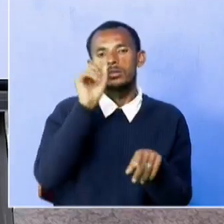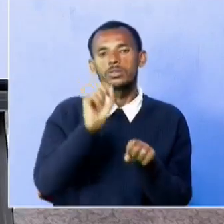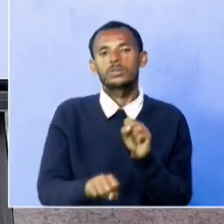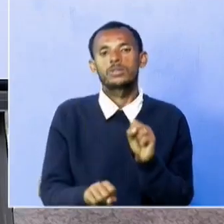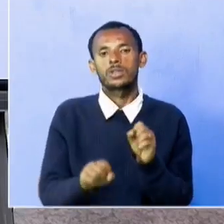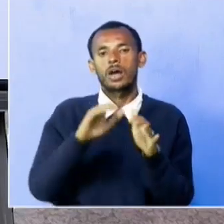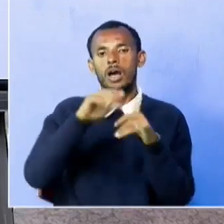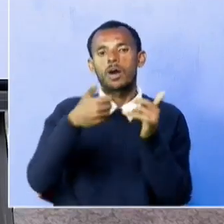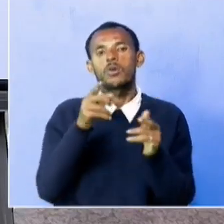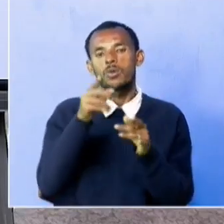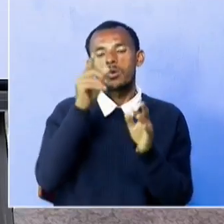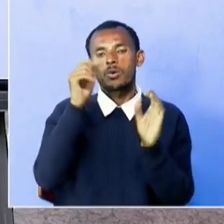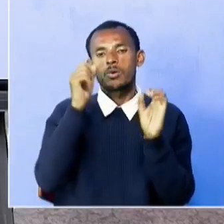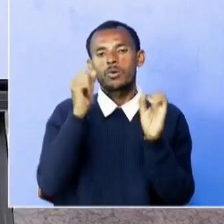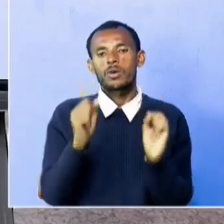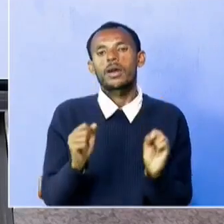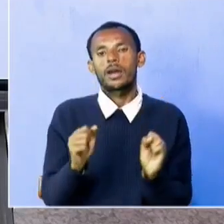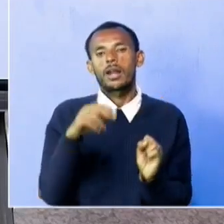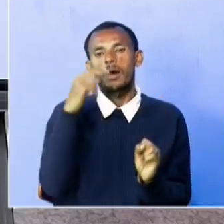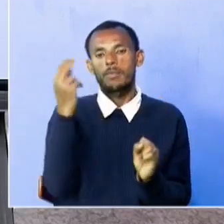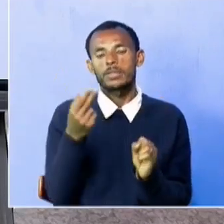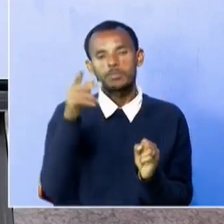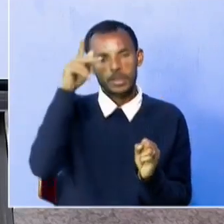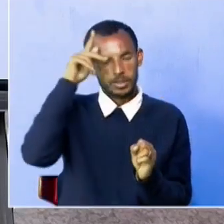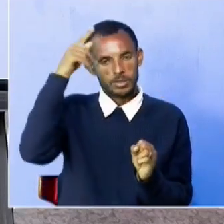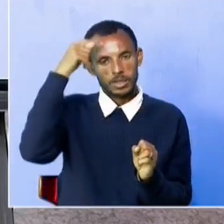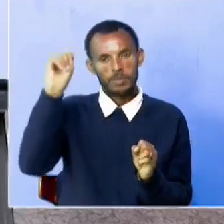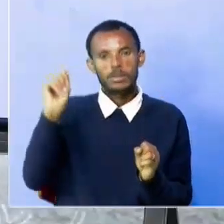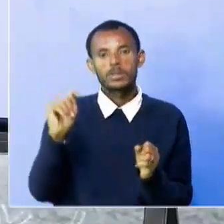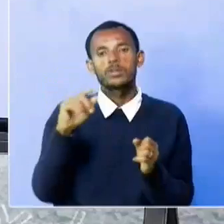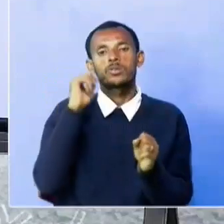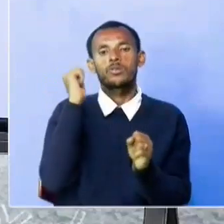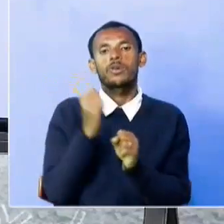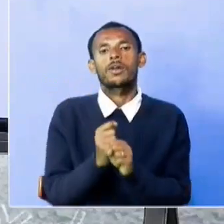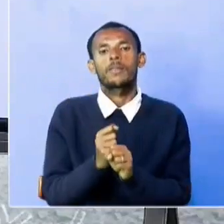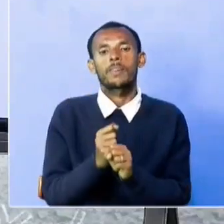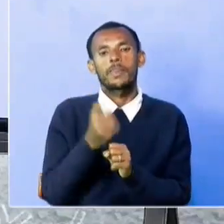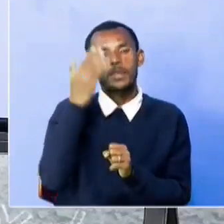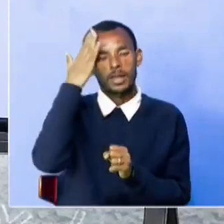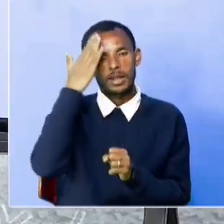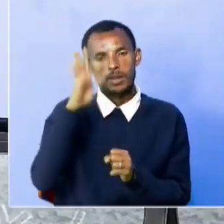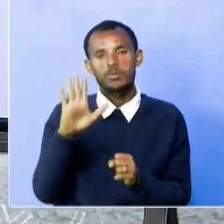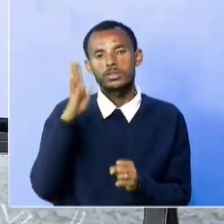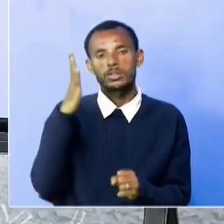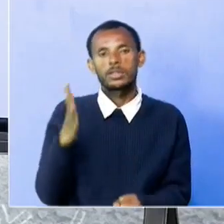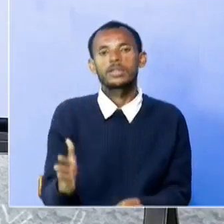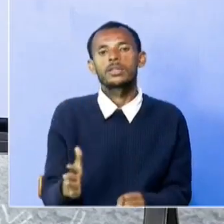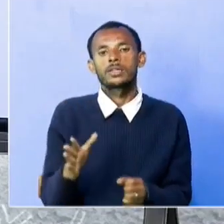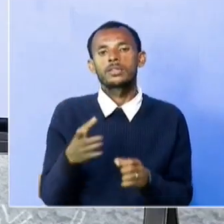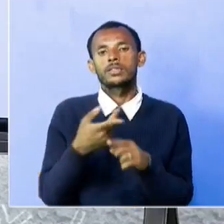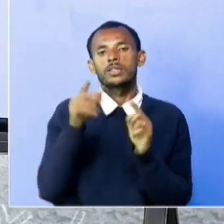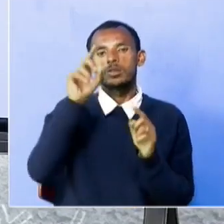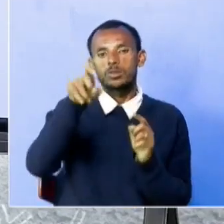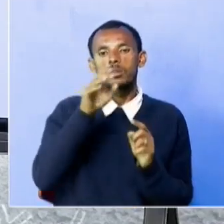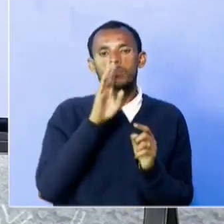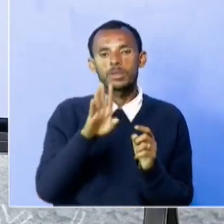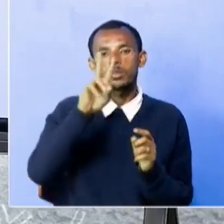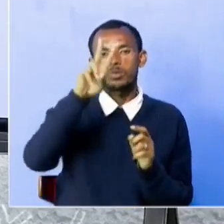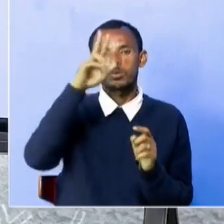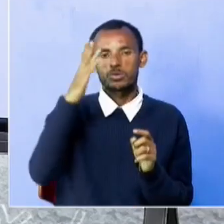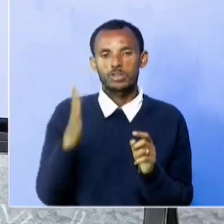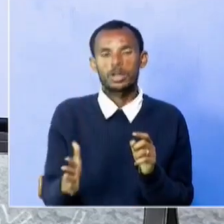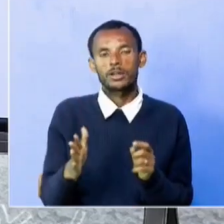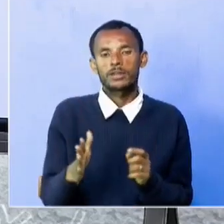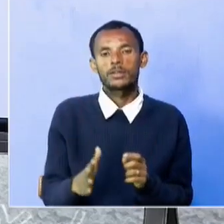is how you can apply Pythagoras theorem to find the unknown side. But there should be two sides.